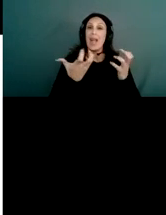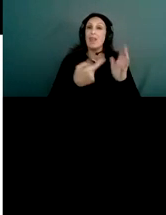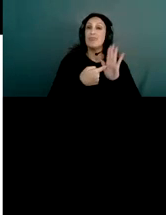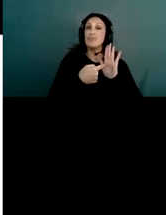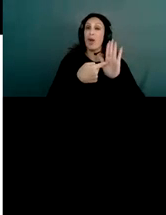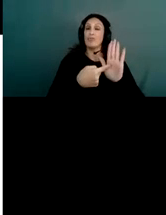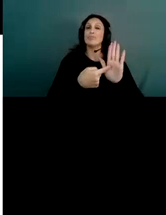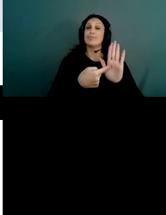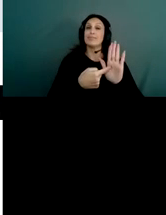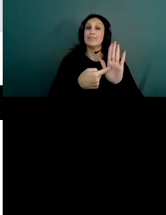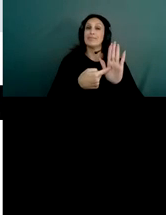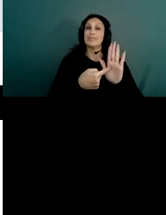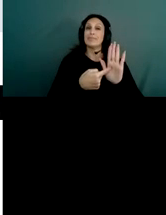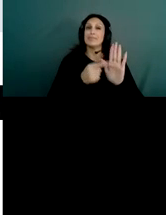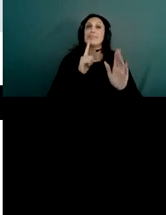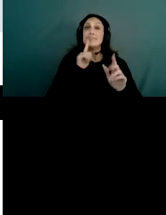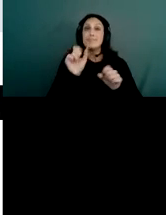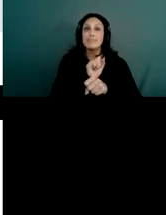go out and explore.